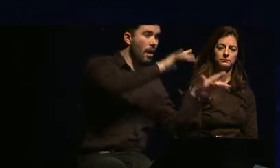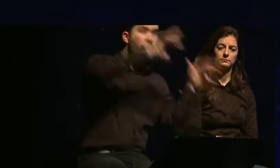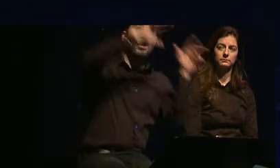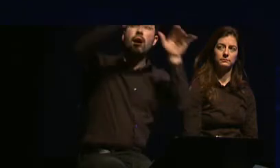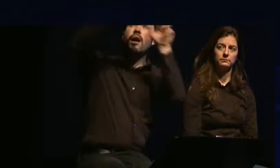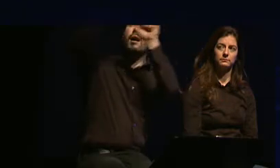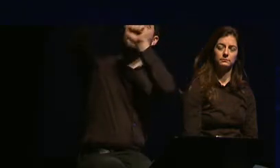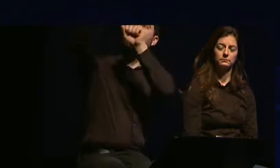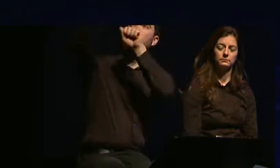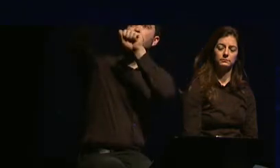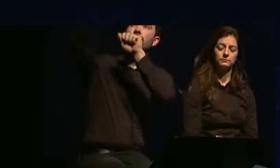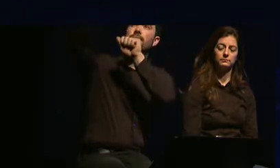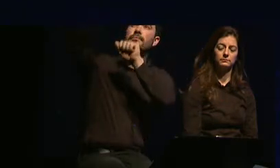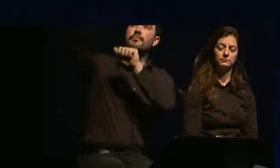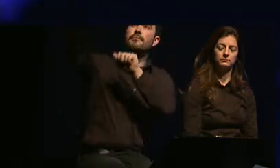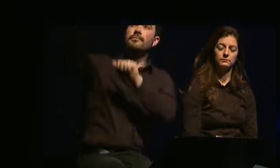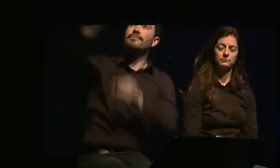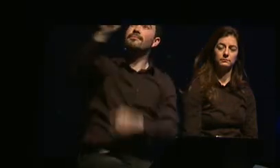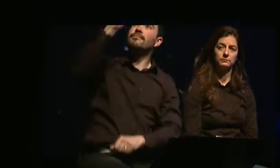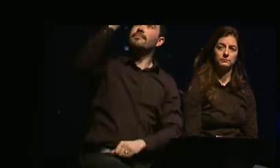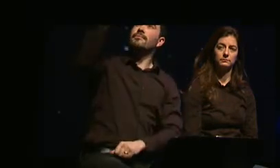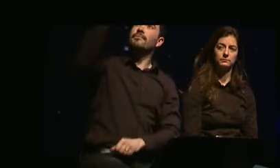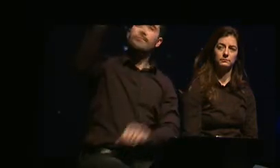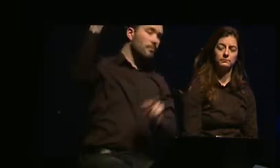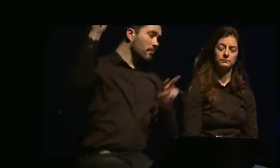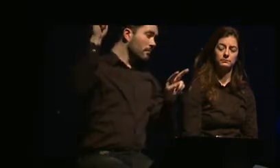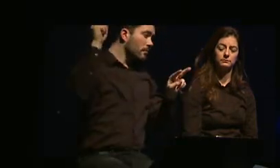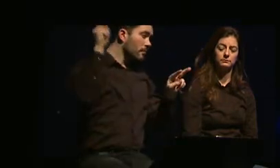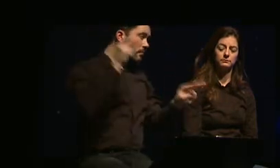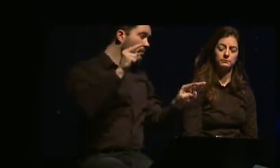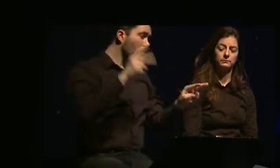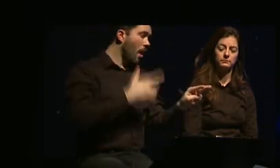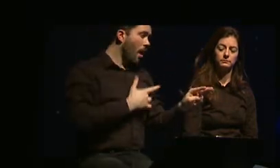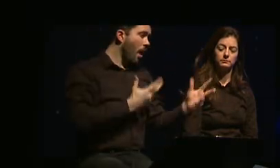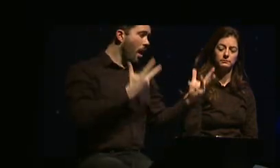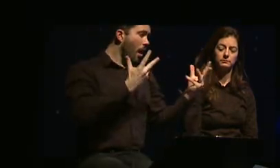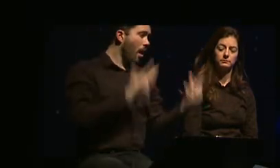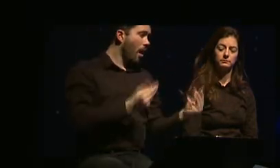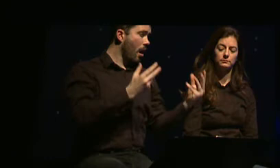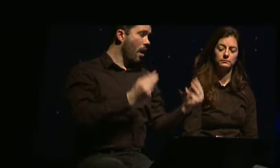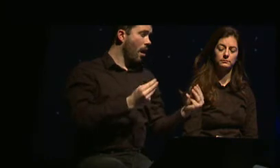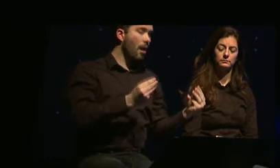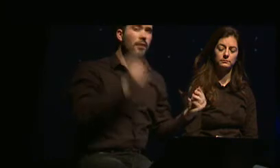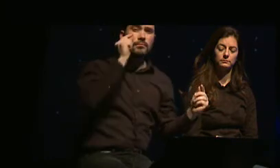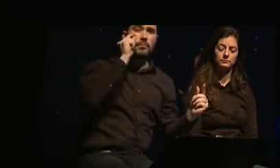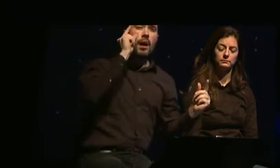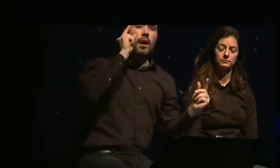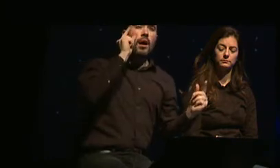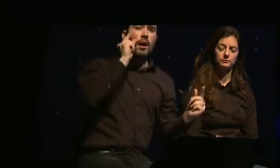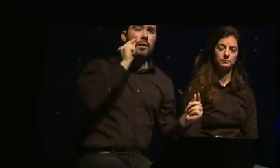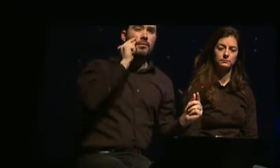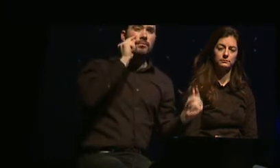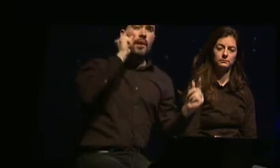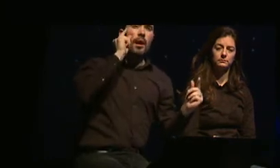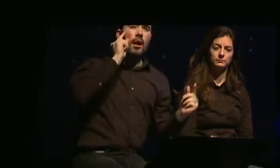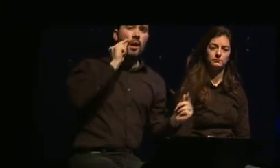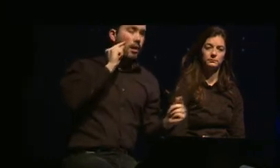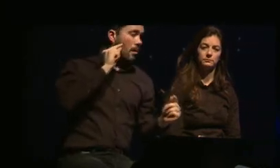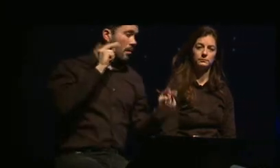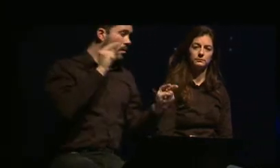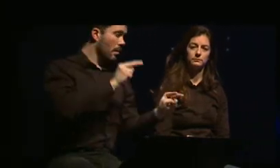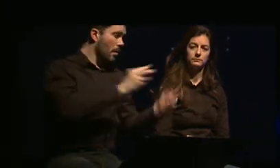disguise. Allah saw you when you cried, like before you their tears surely